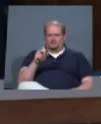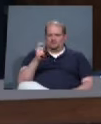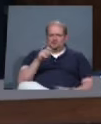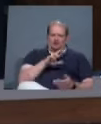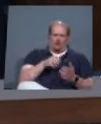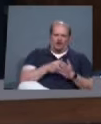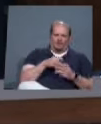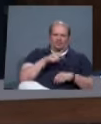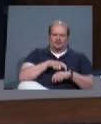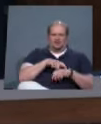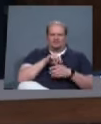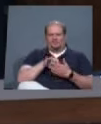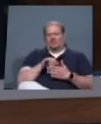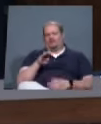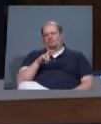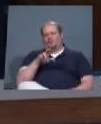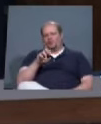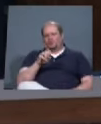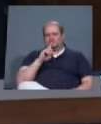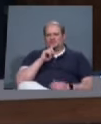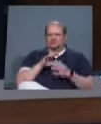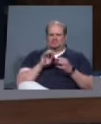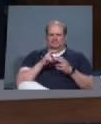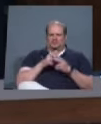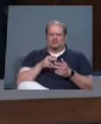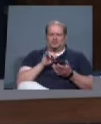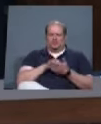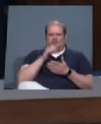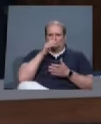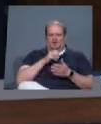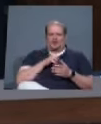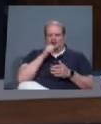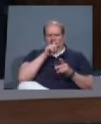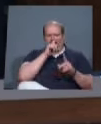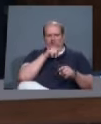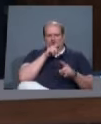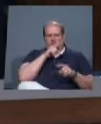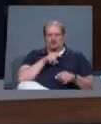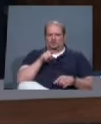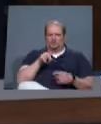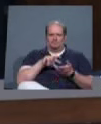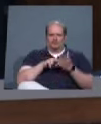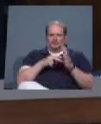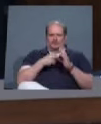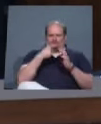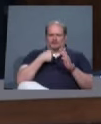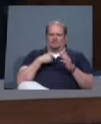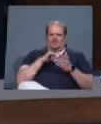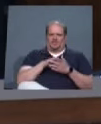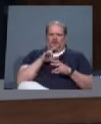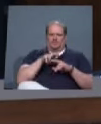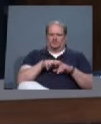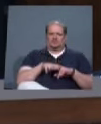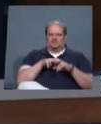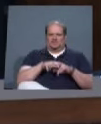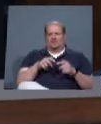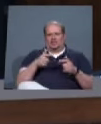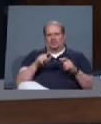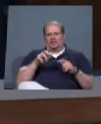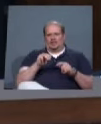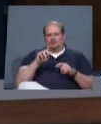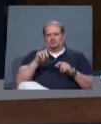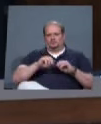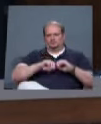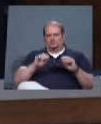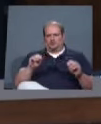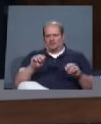those times that Mr. Moore has mentioned that this man did not respond, you mean to tell me you all are going to sit there and just let him do nothing?